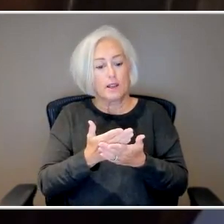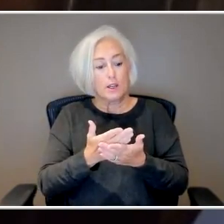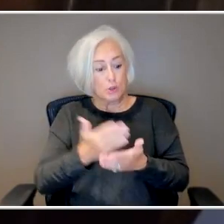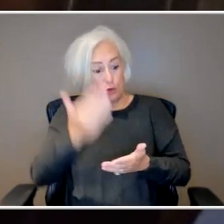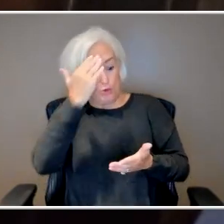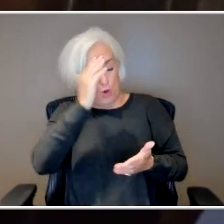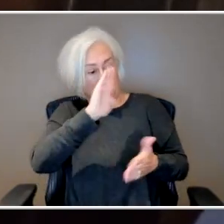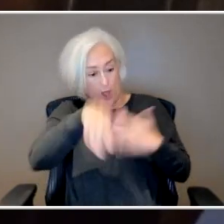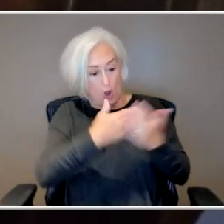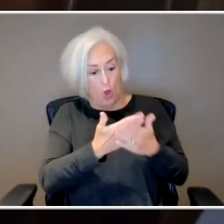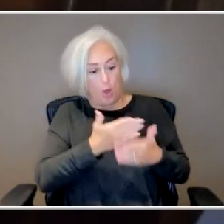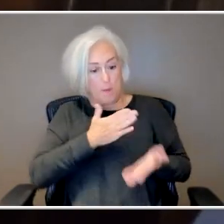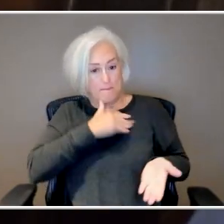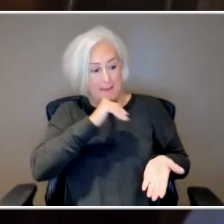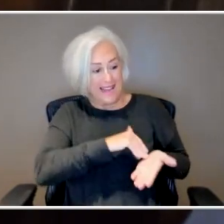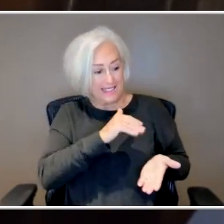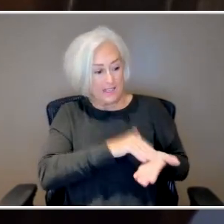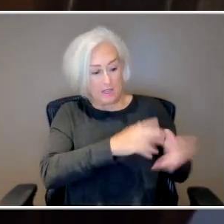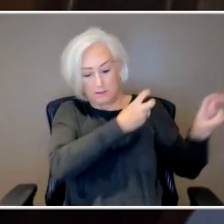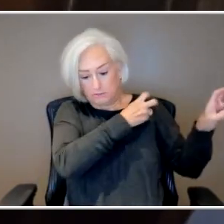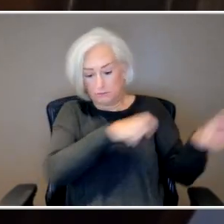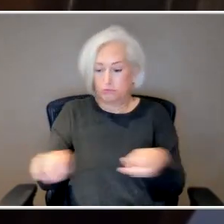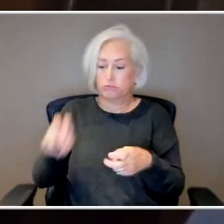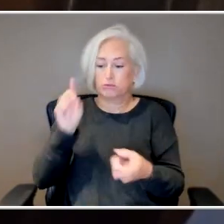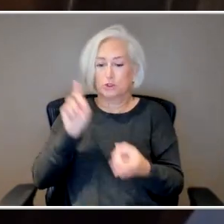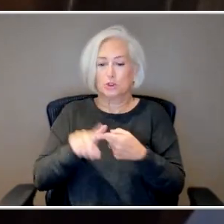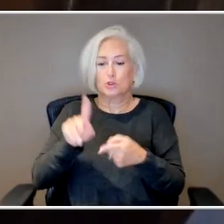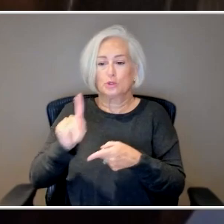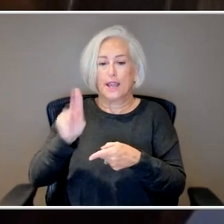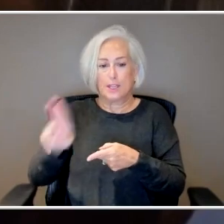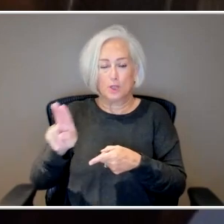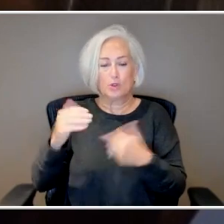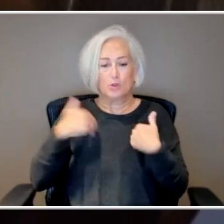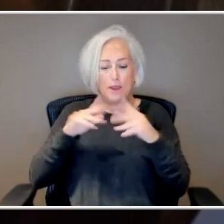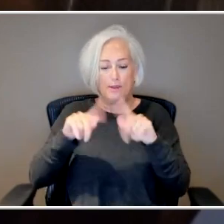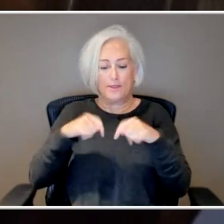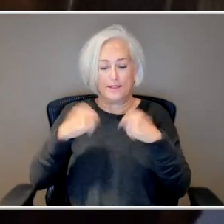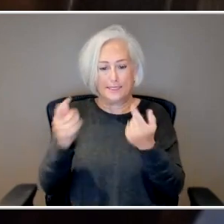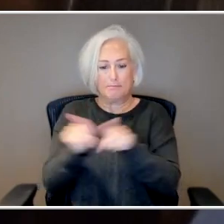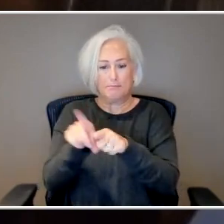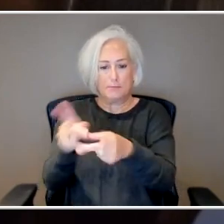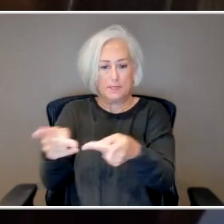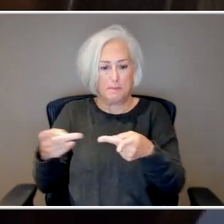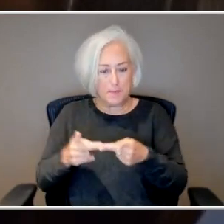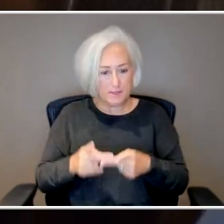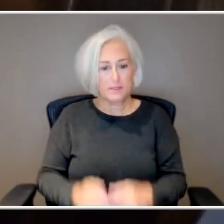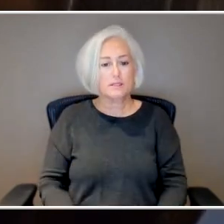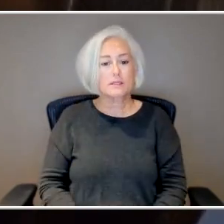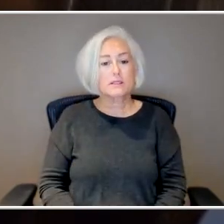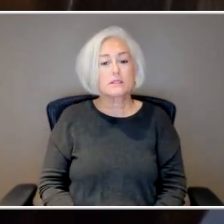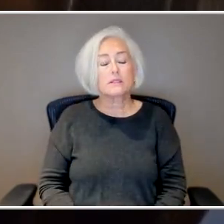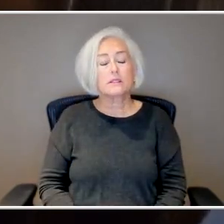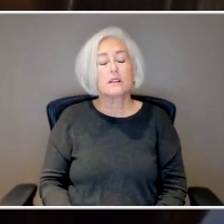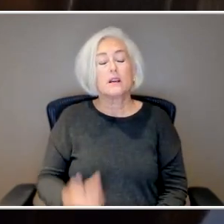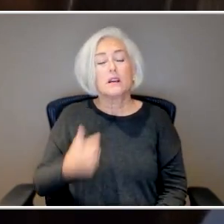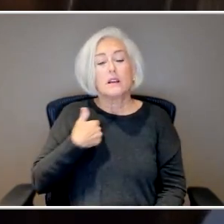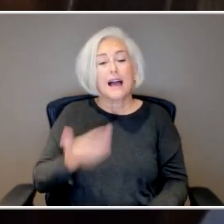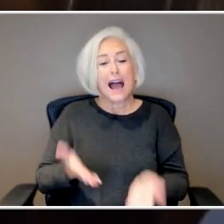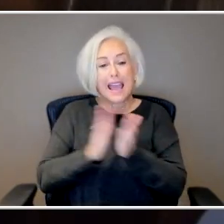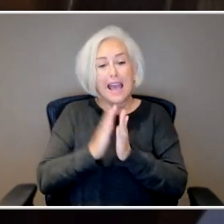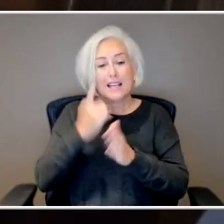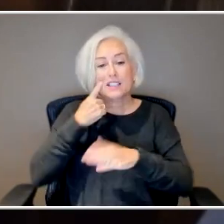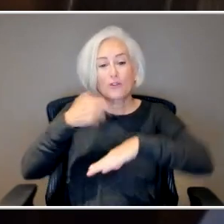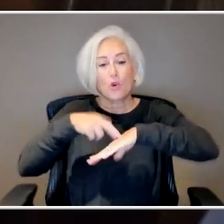outside hospital and bring it to KU. And then I asked specifically when I was in the hospital for a referral